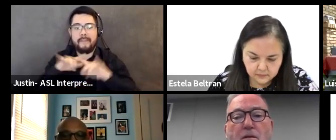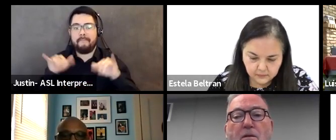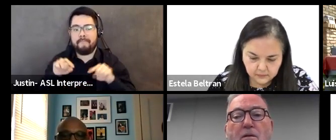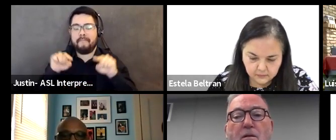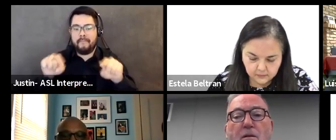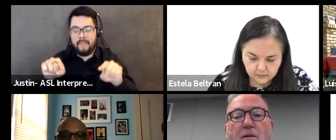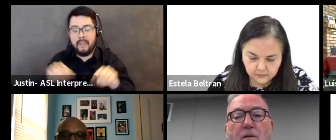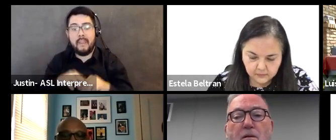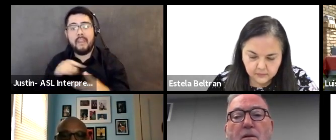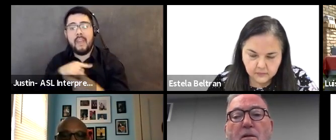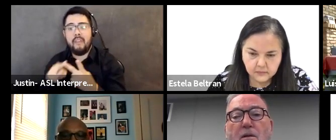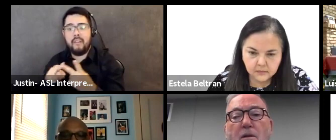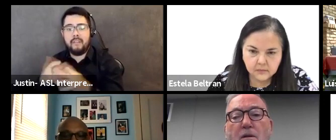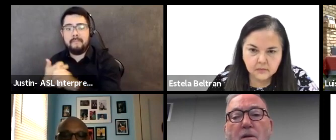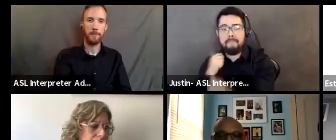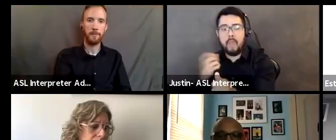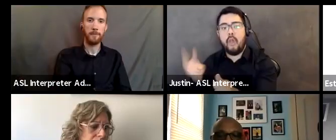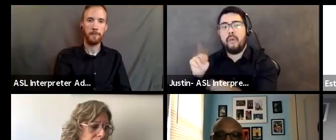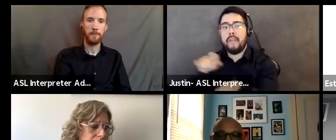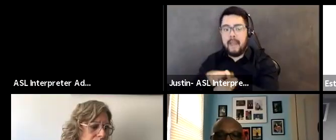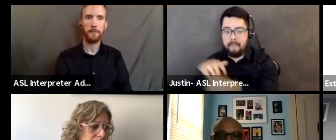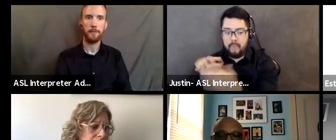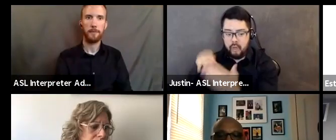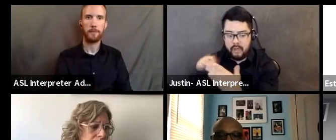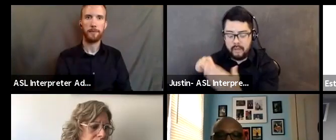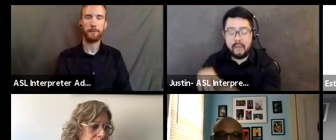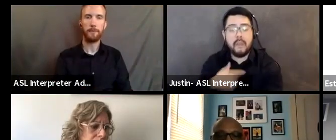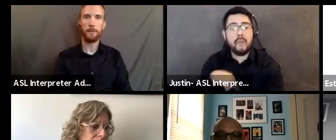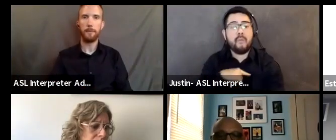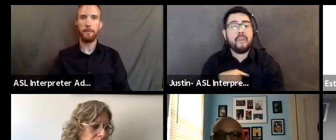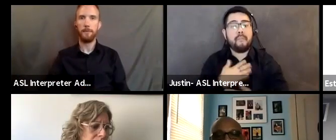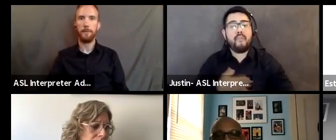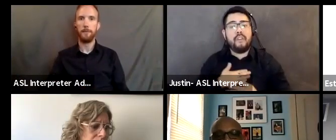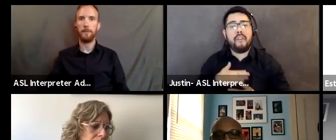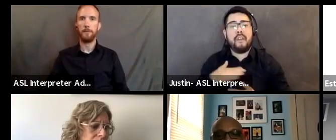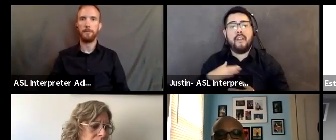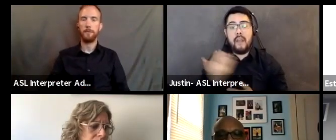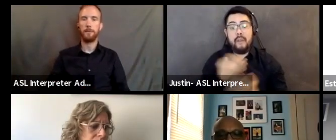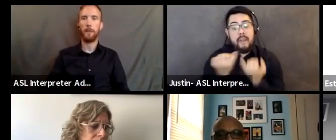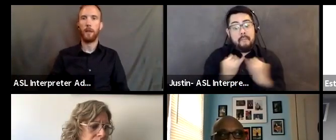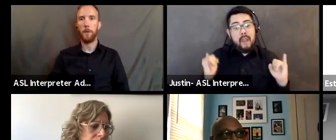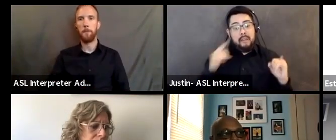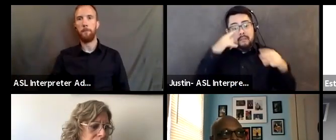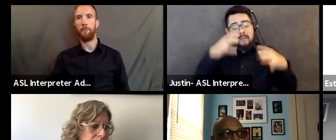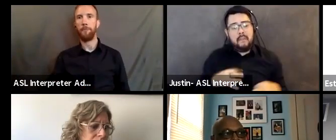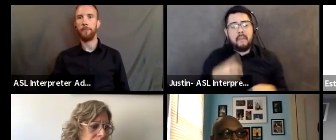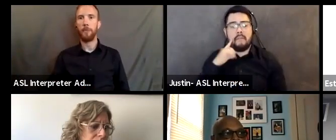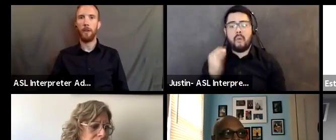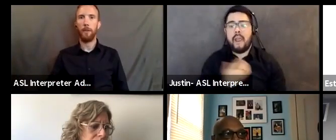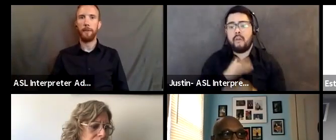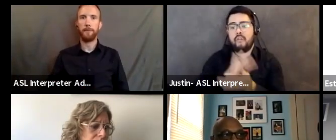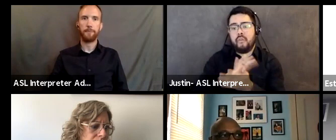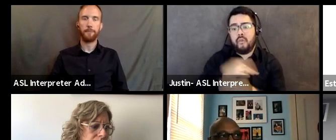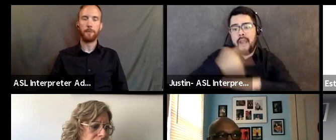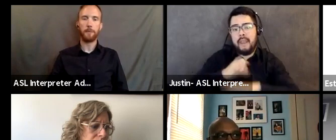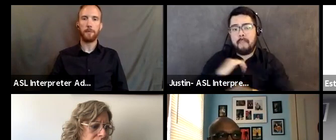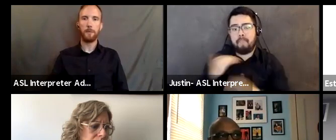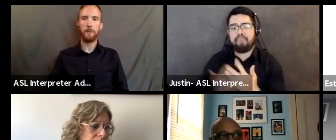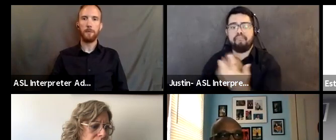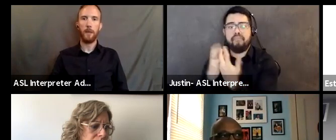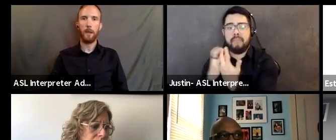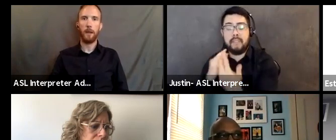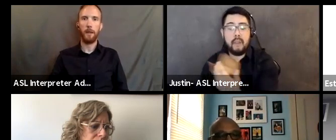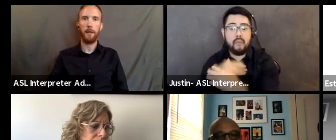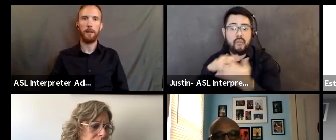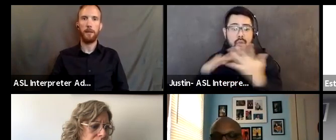this plan does differ from the district's plan we really appreciate the autonomy to design a remote learning school day that meets the specific needs of our kids if you have any